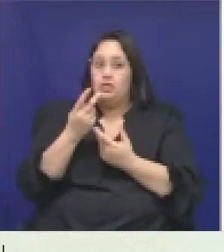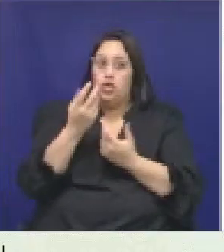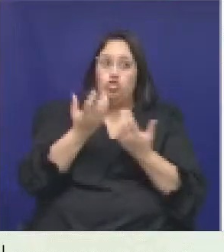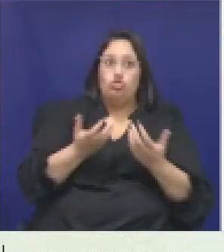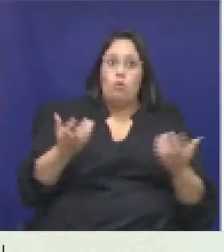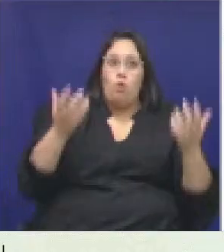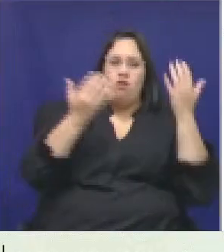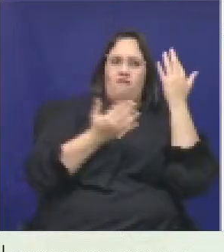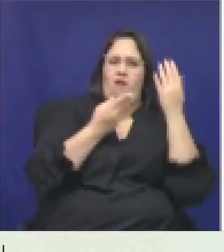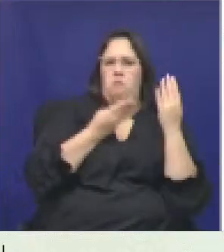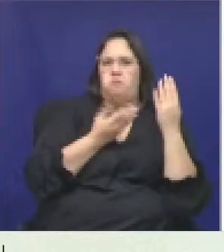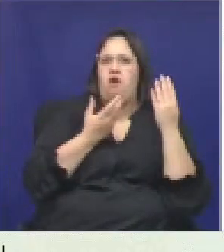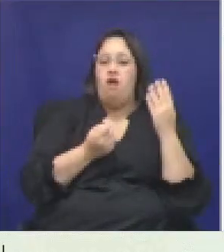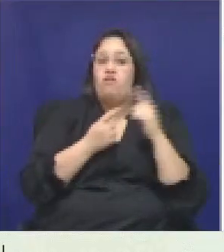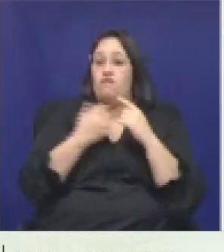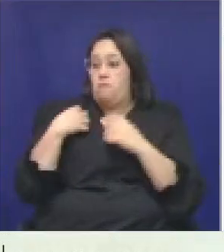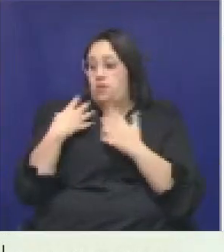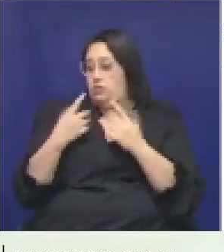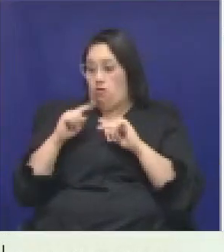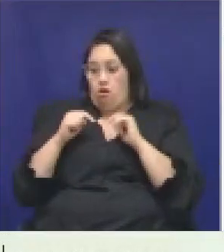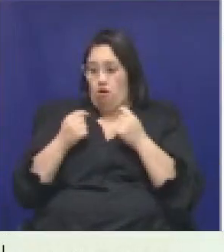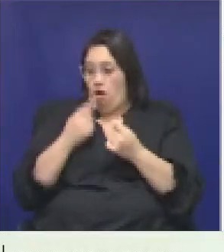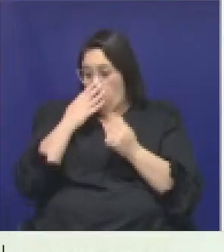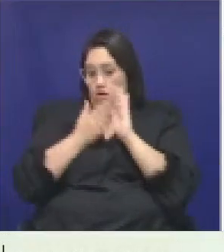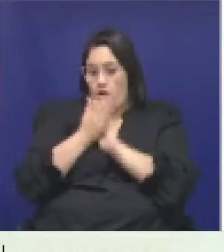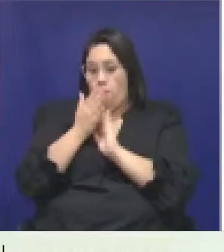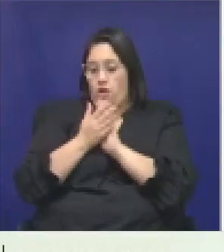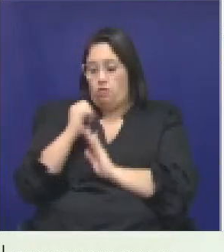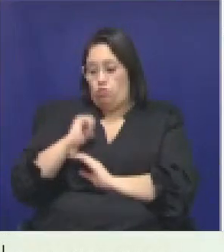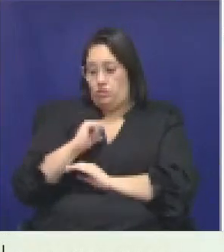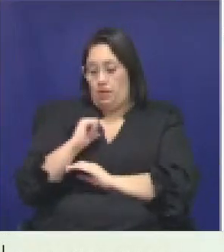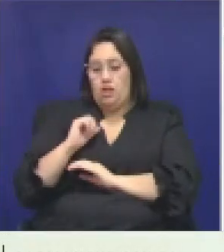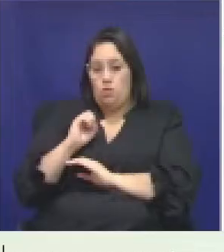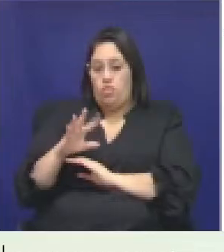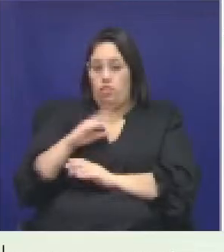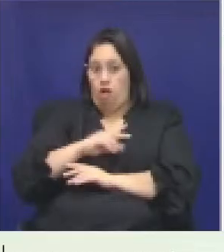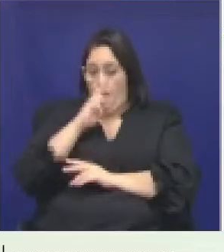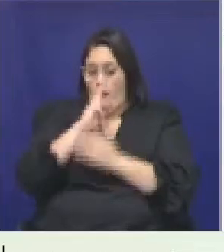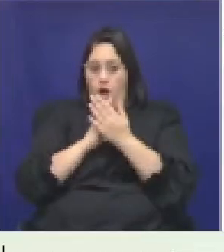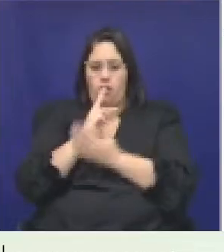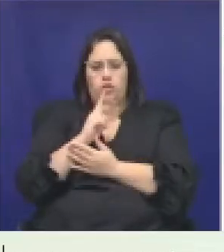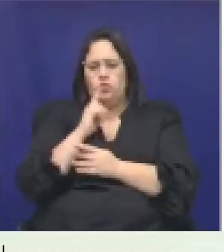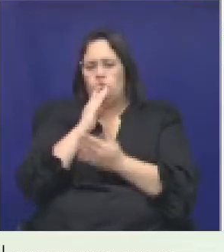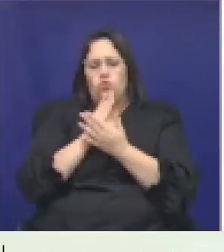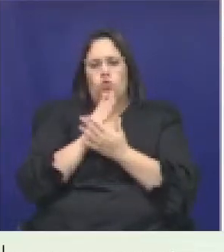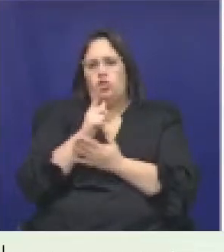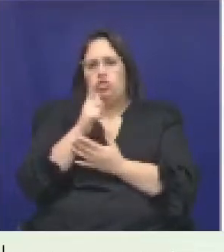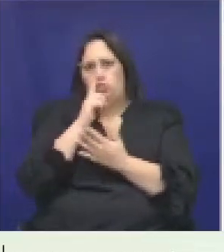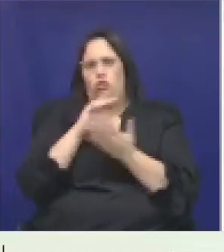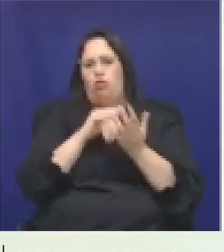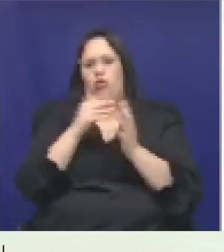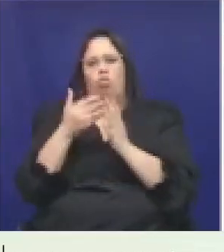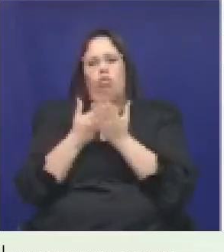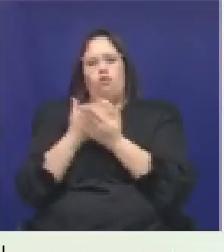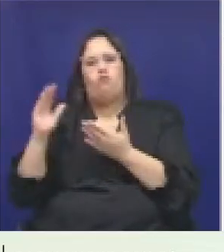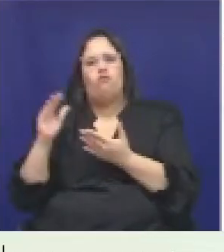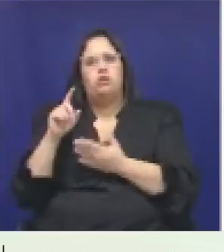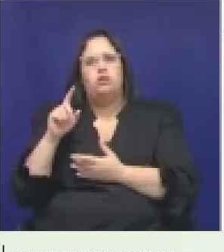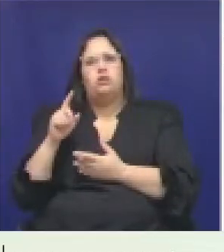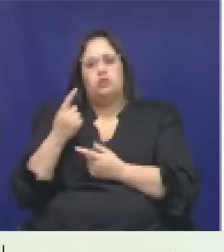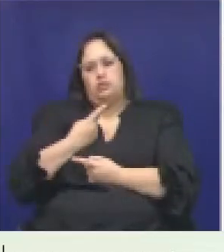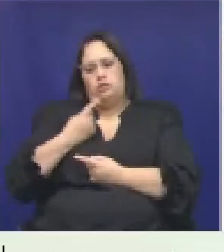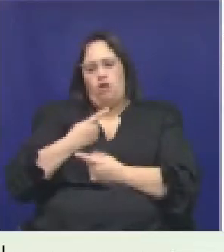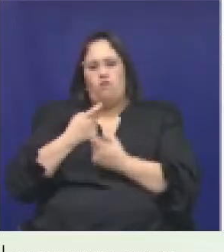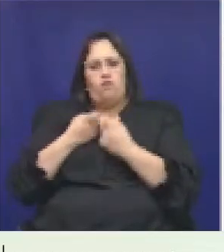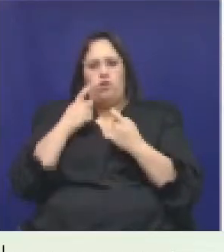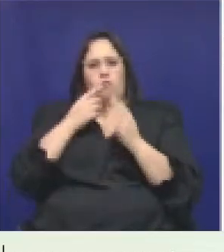fire. And if a minister is unable to run a municipality with integrity, surely she has disqualified herself